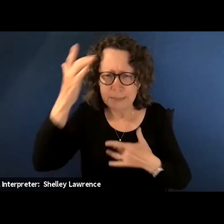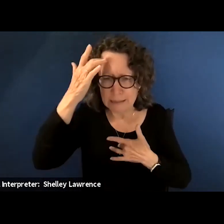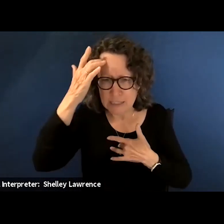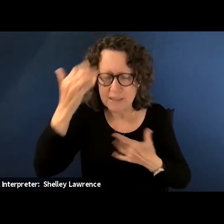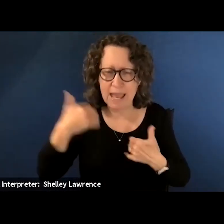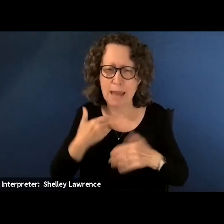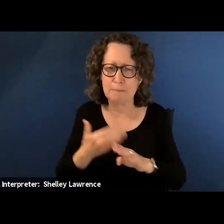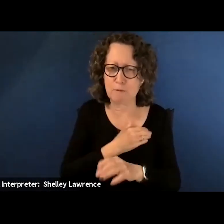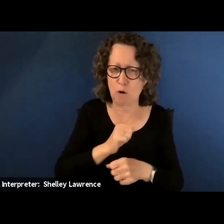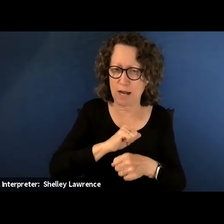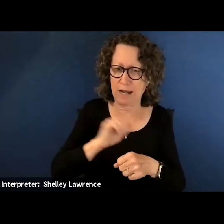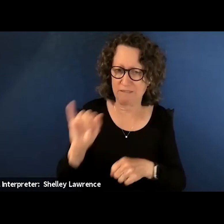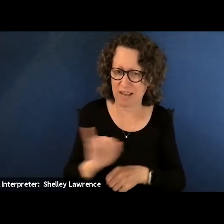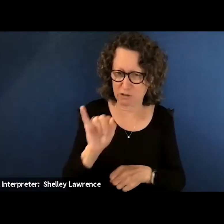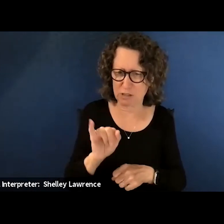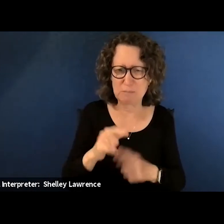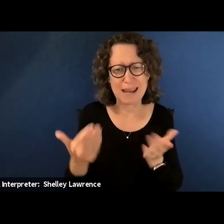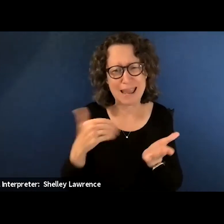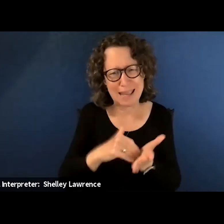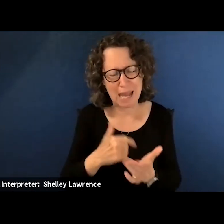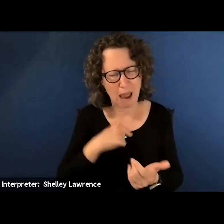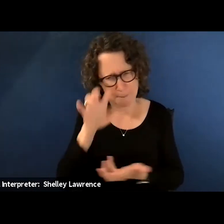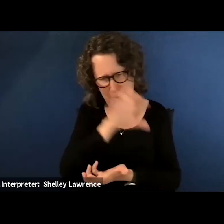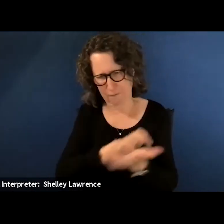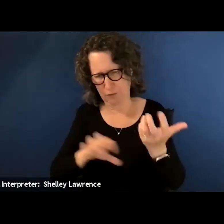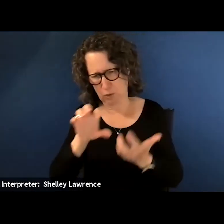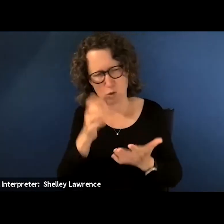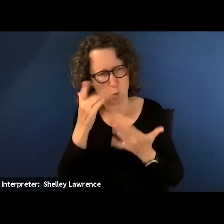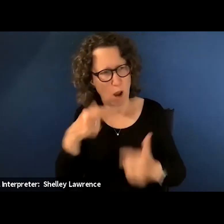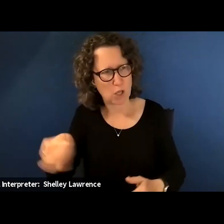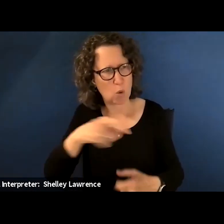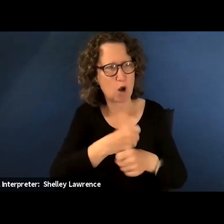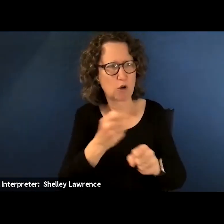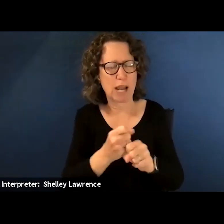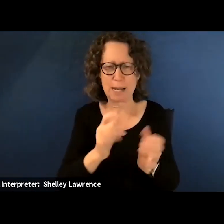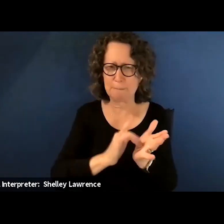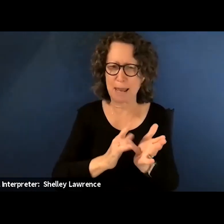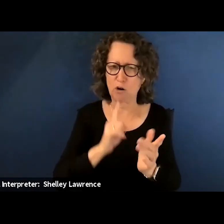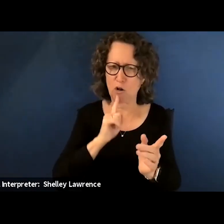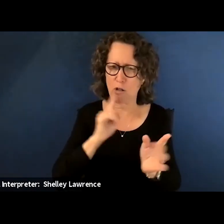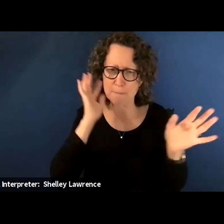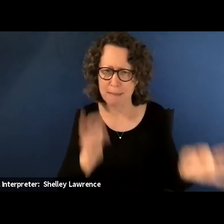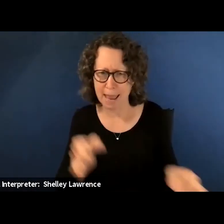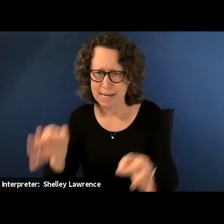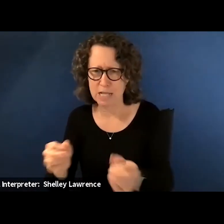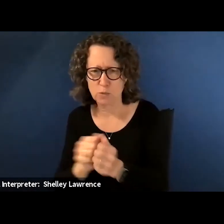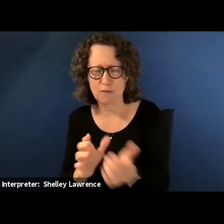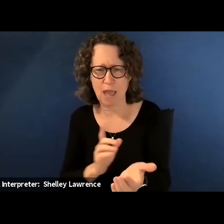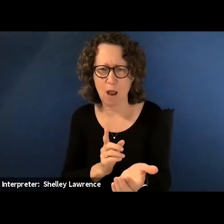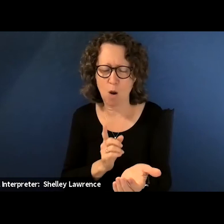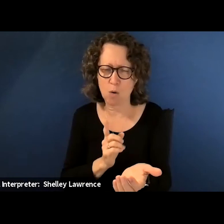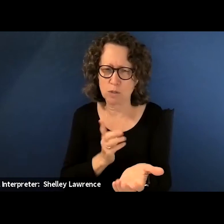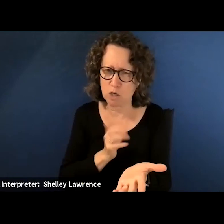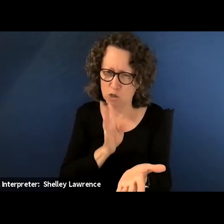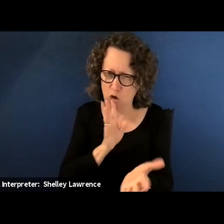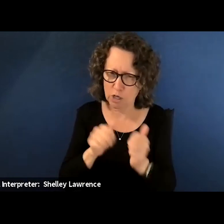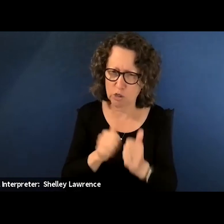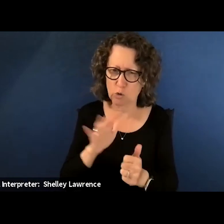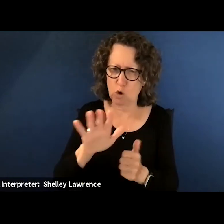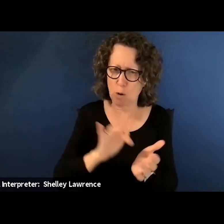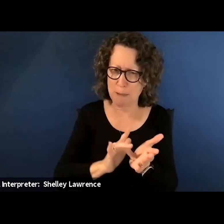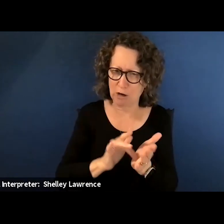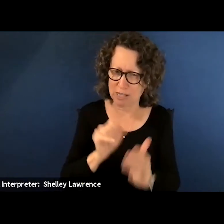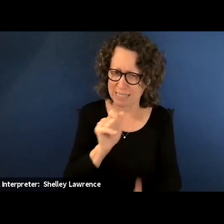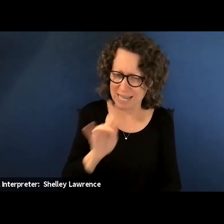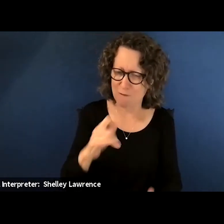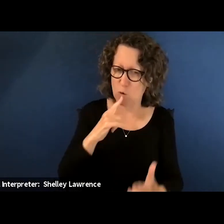to infection. Again, I am confused why you are creating medical mandates without consulting your own medical staff